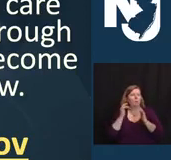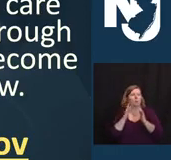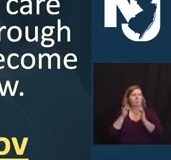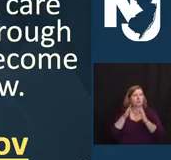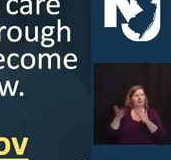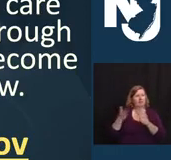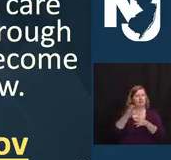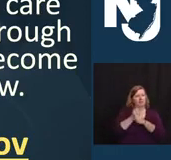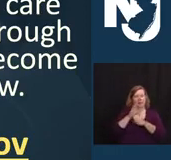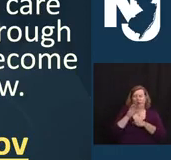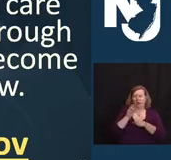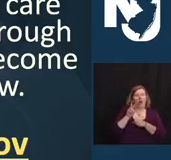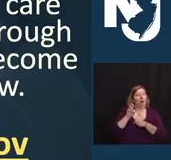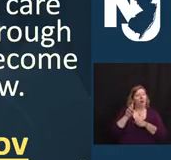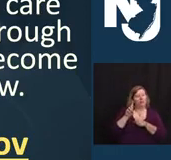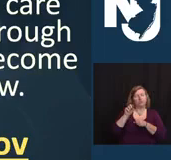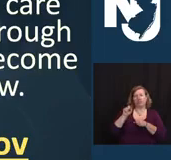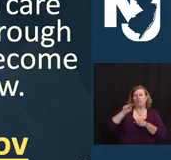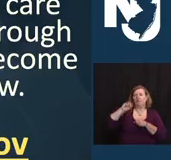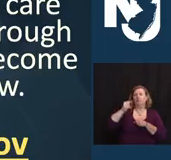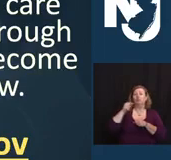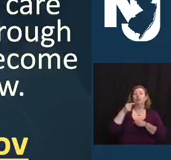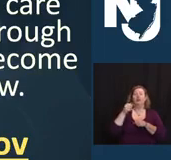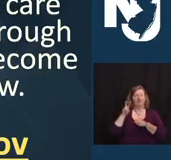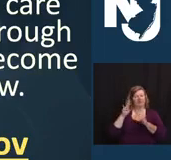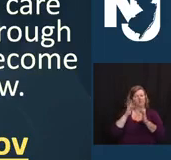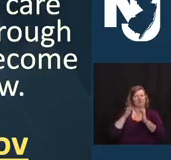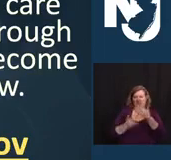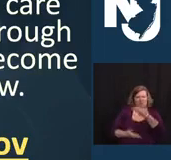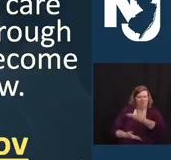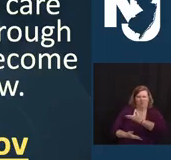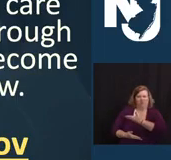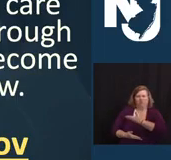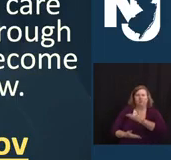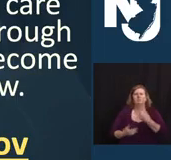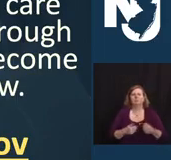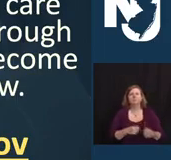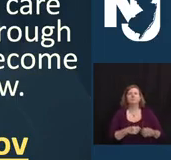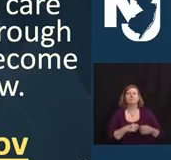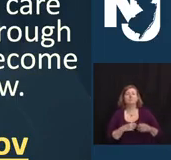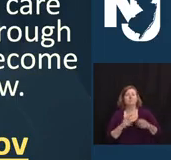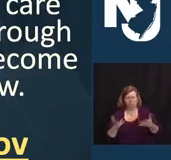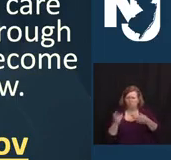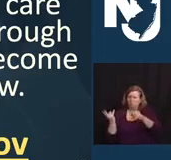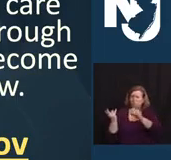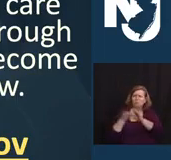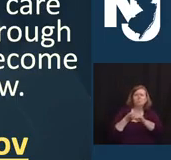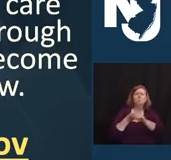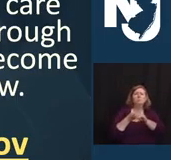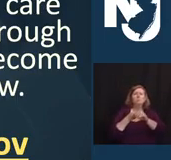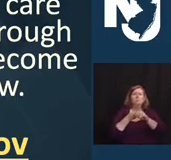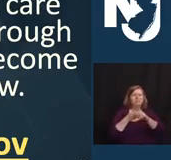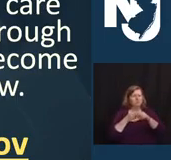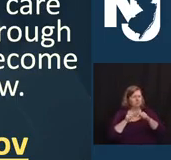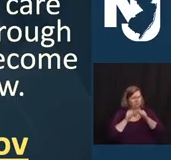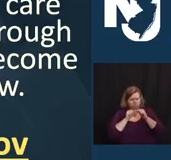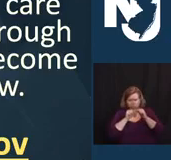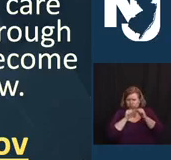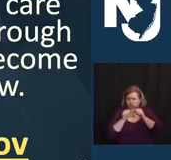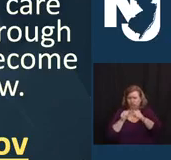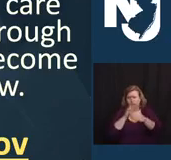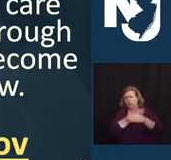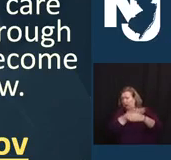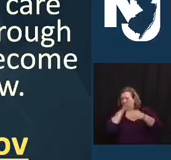getcovered.nj.gov. As we had previously announced, enrollment through Get Covered New Jersey is open through the end of the year. But the sooner you sign